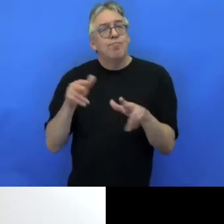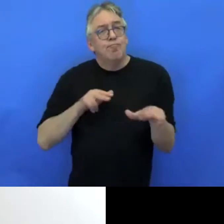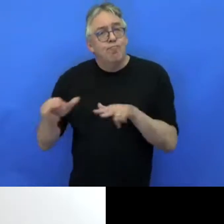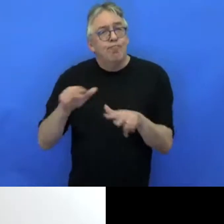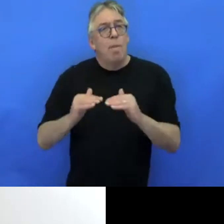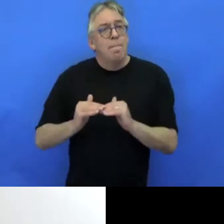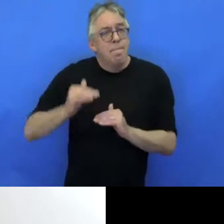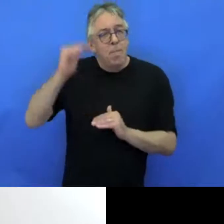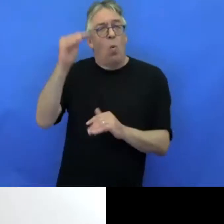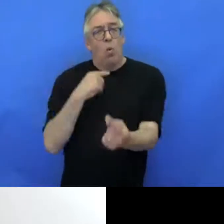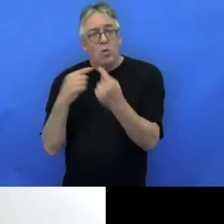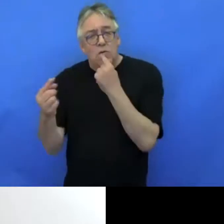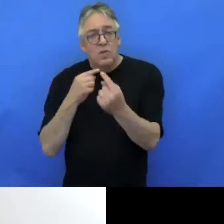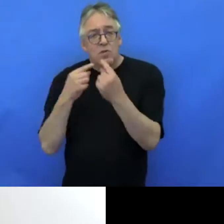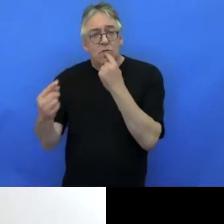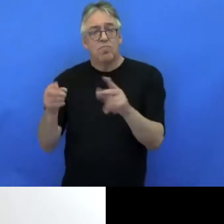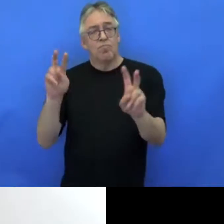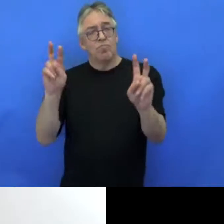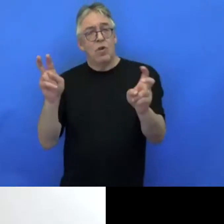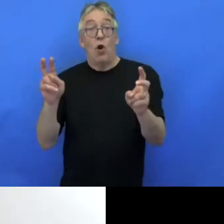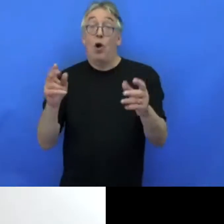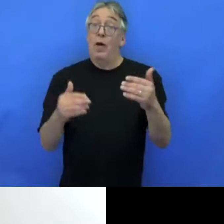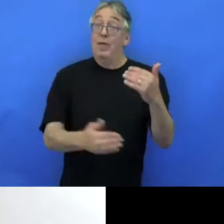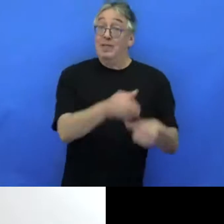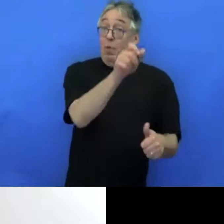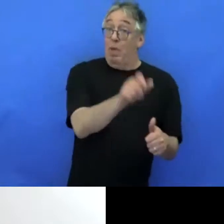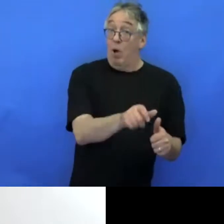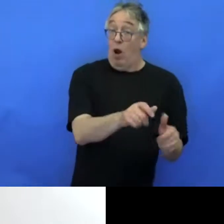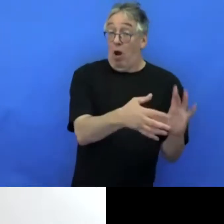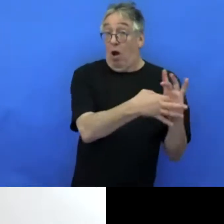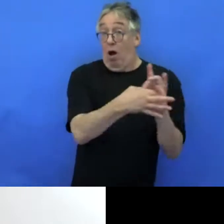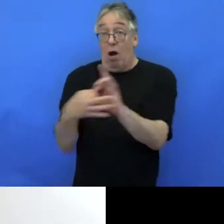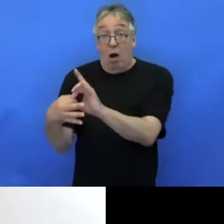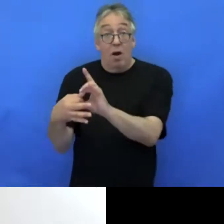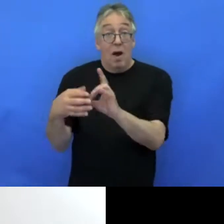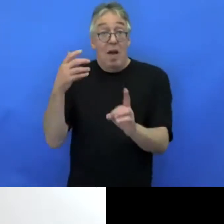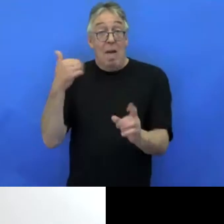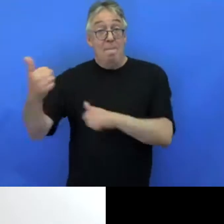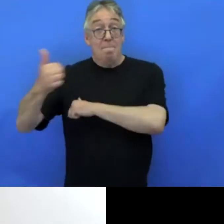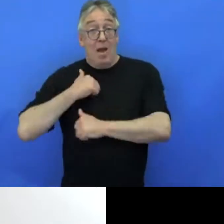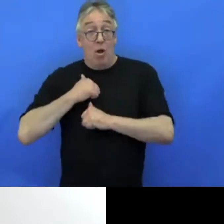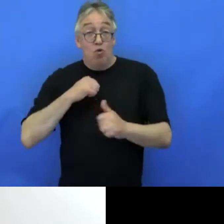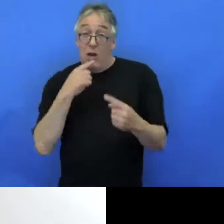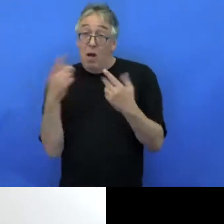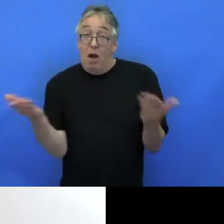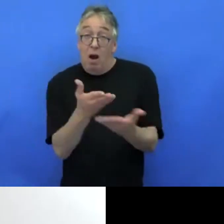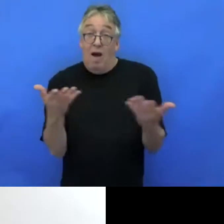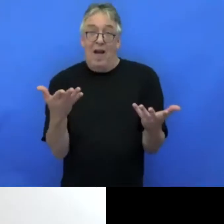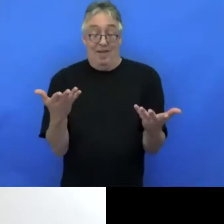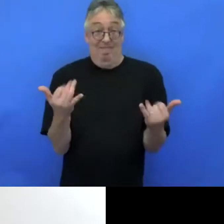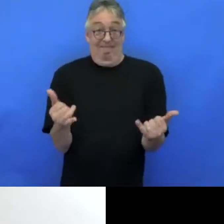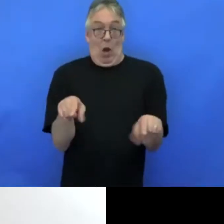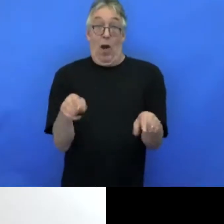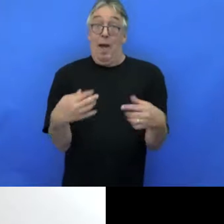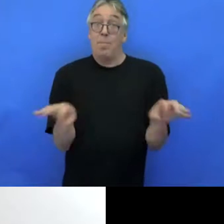persons with disabilities can engage with the military. This is indeed quite important because we believe it's one of the gaps that we have as